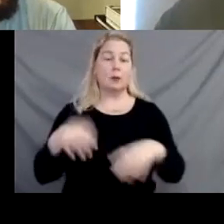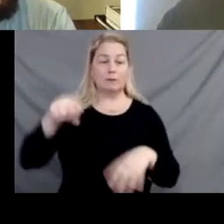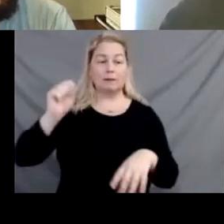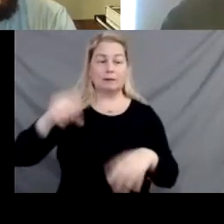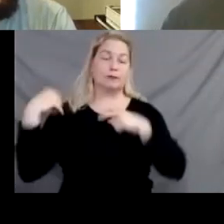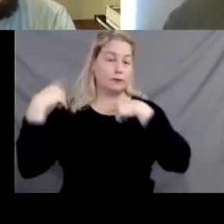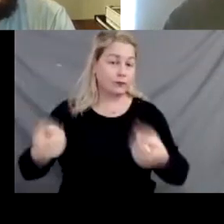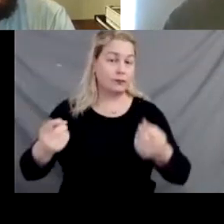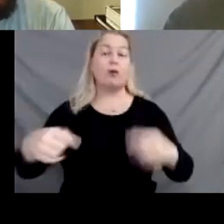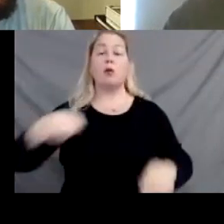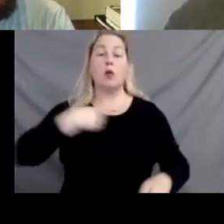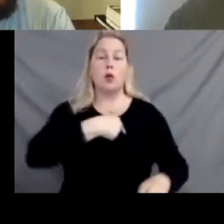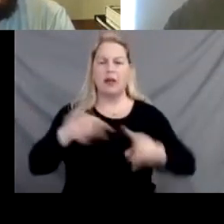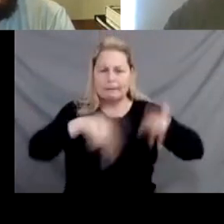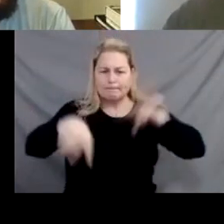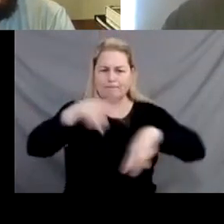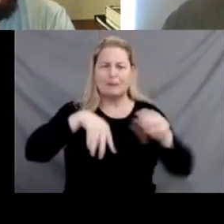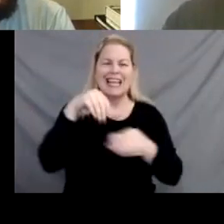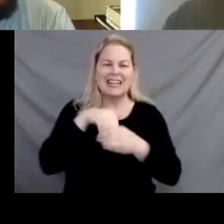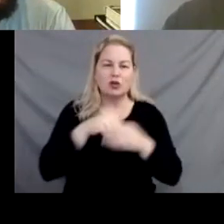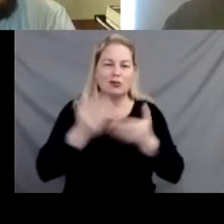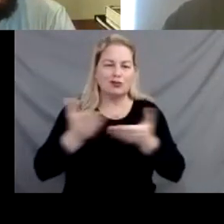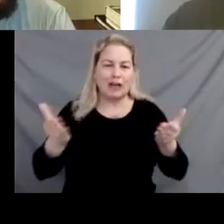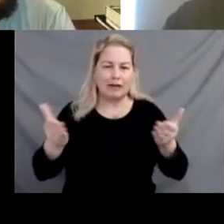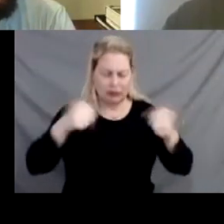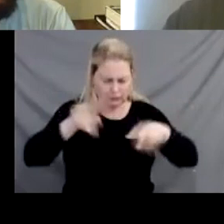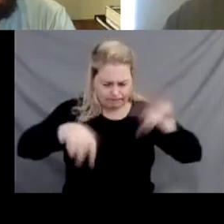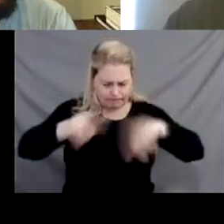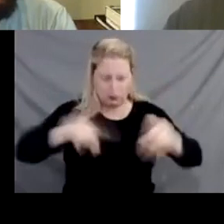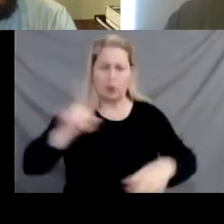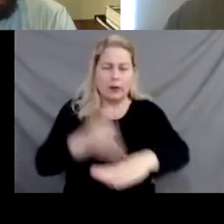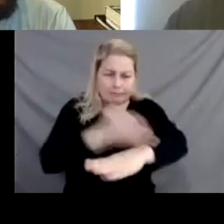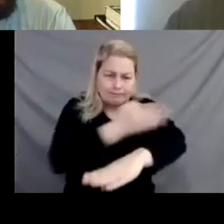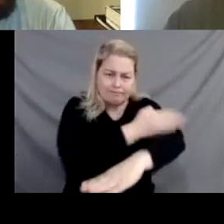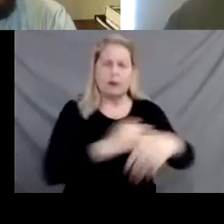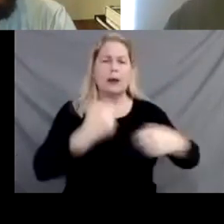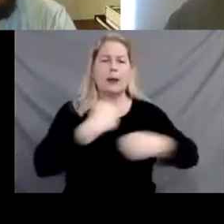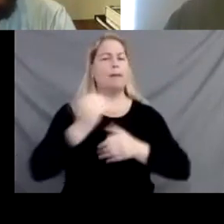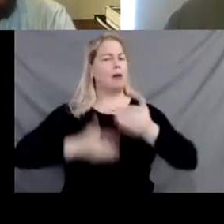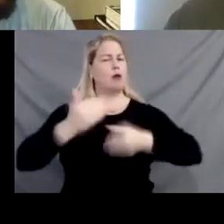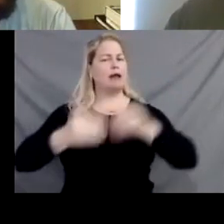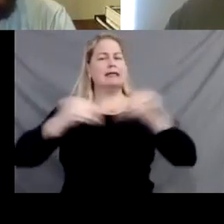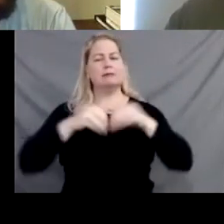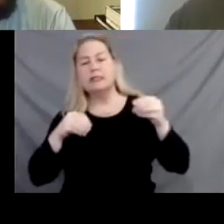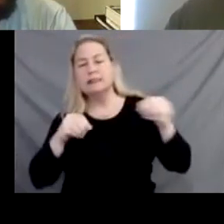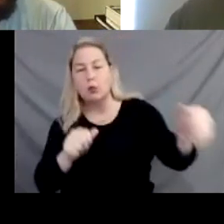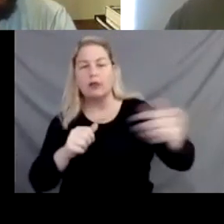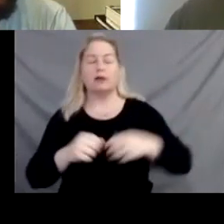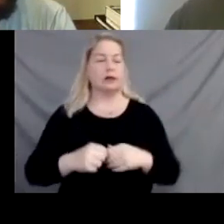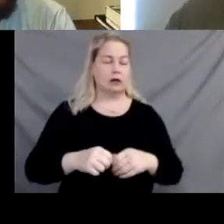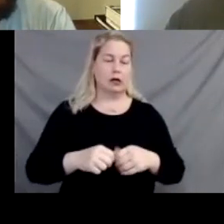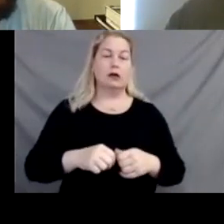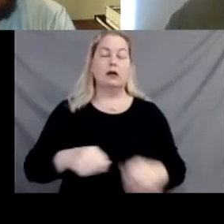group has been looking at a lot of internal stuff, just trying to get us all set up and make processes run smoothly. But we decided that to actually make